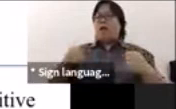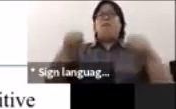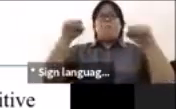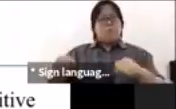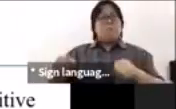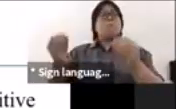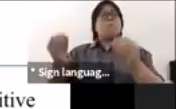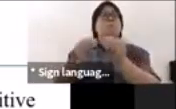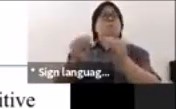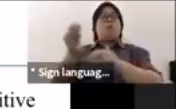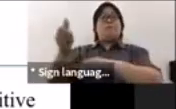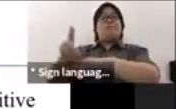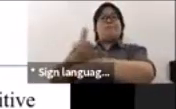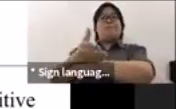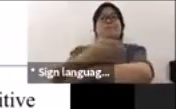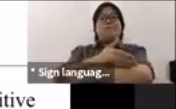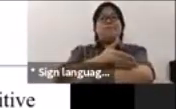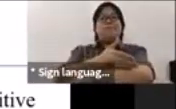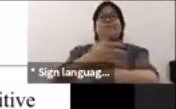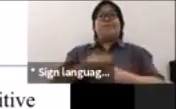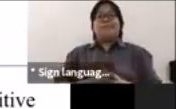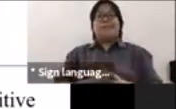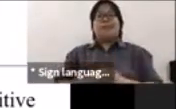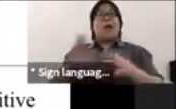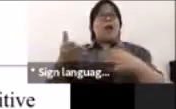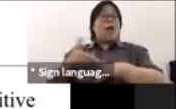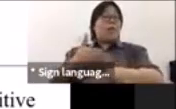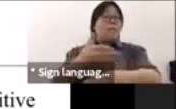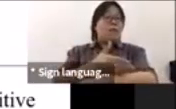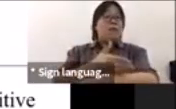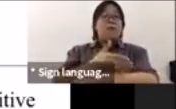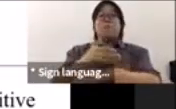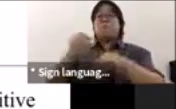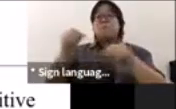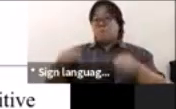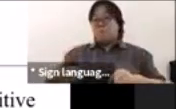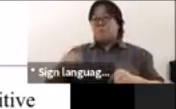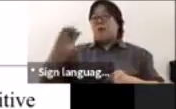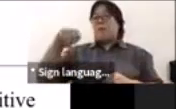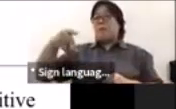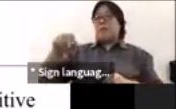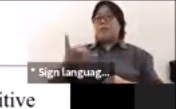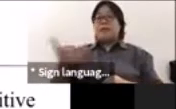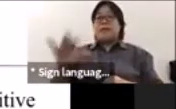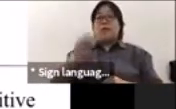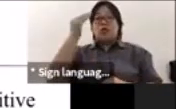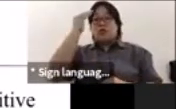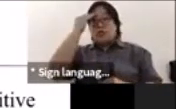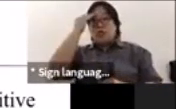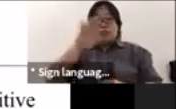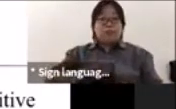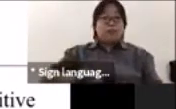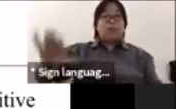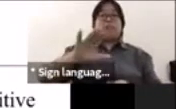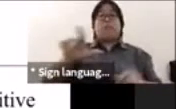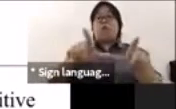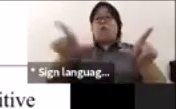improved by improving the capacity and knowledgeability of the local law officer.